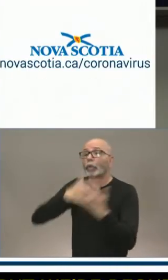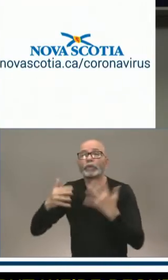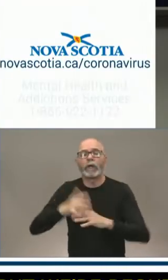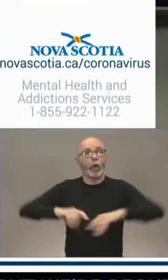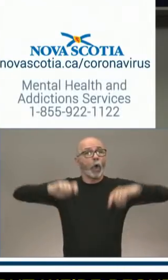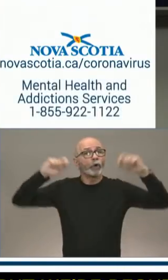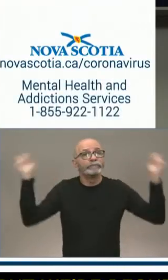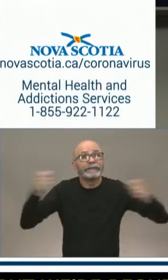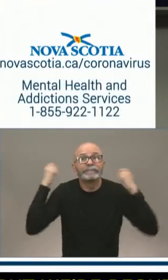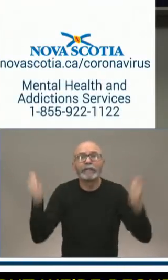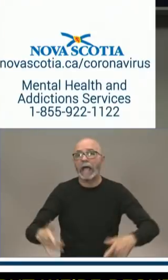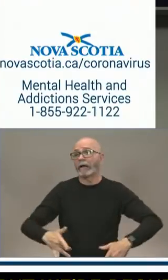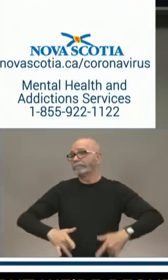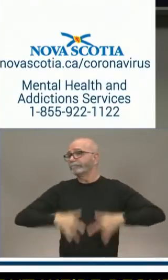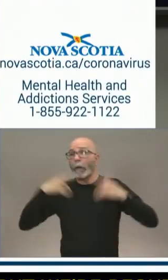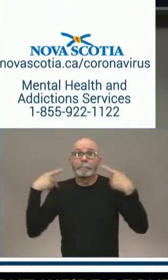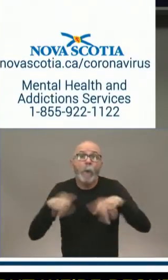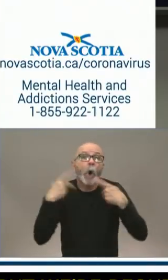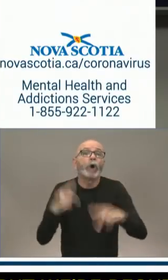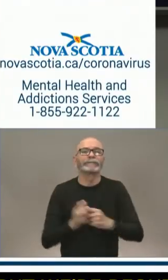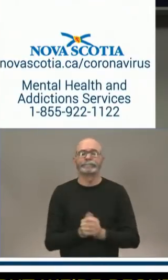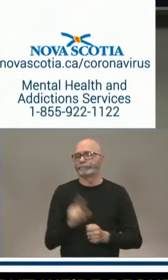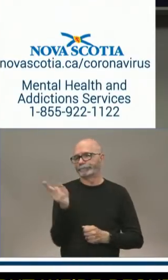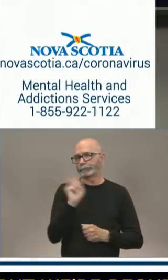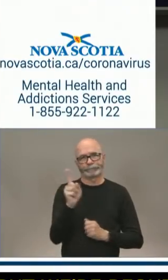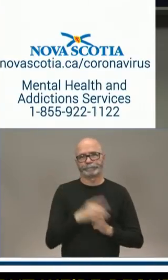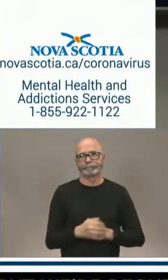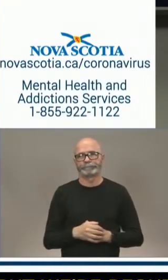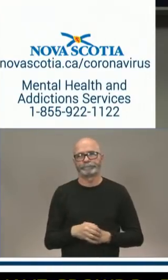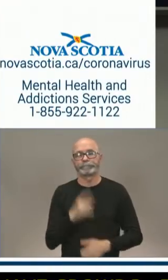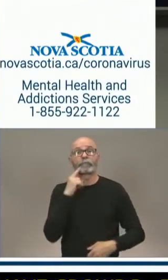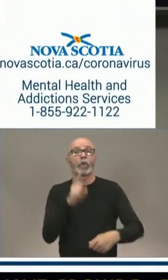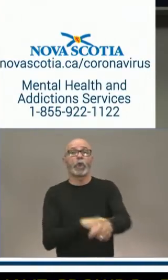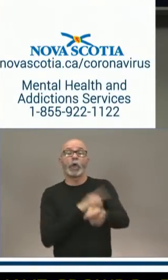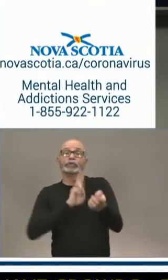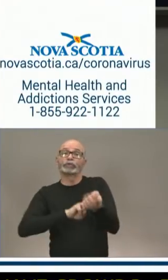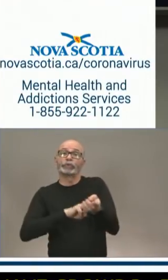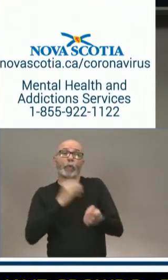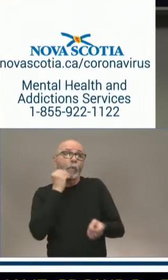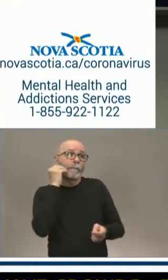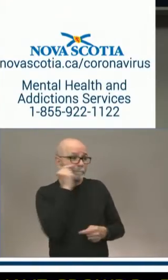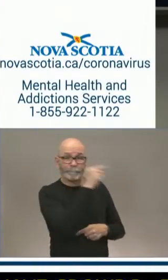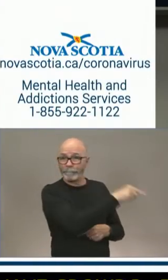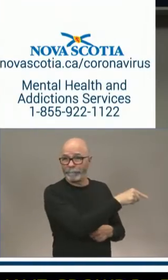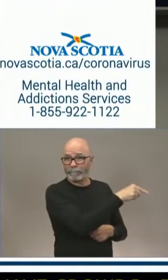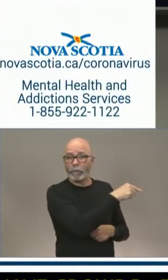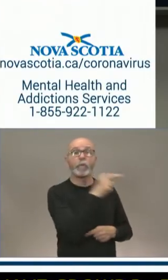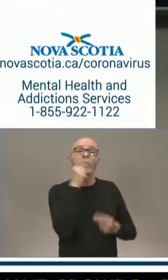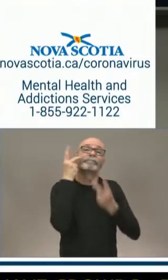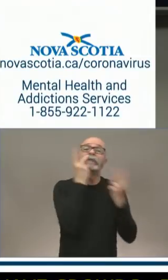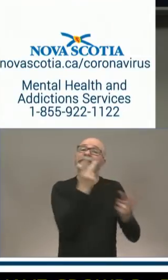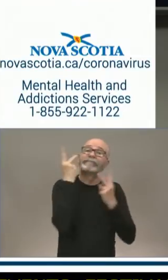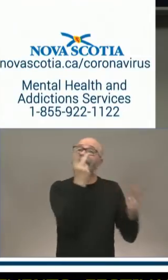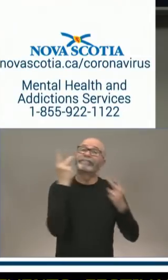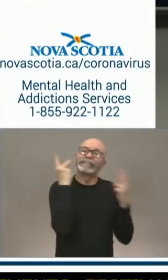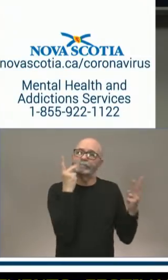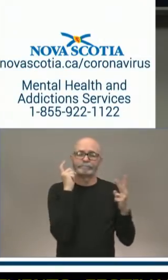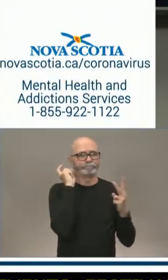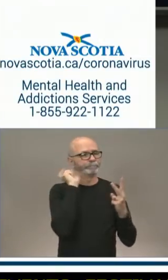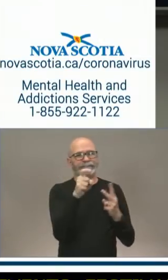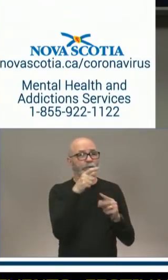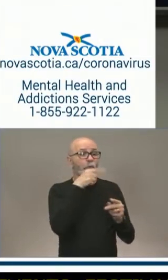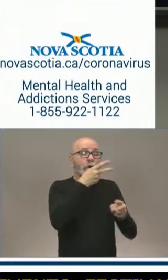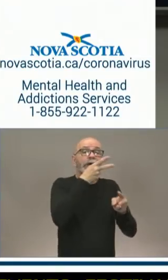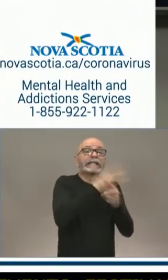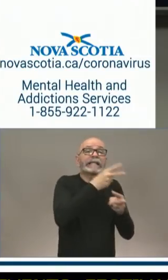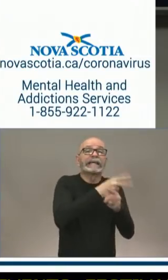events. And residents of long-term care facilities can only have visits from their 2 designated caregivers and can only